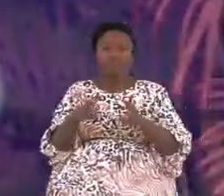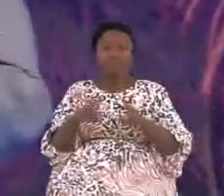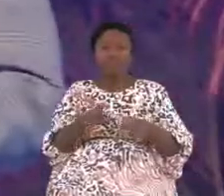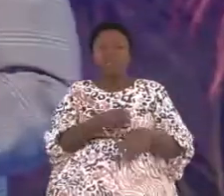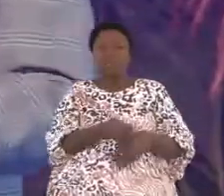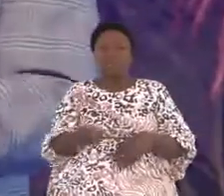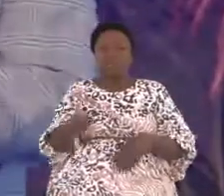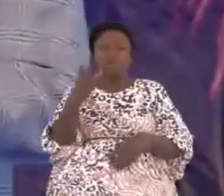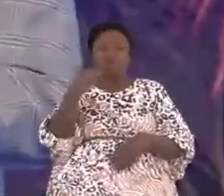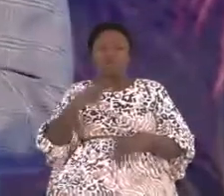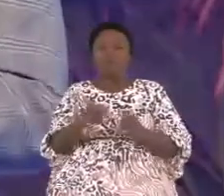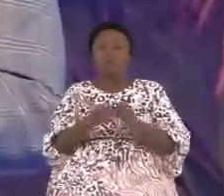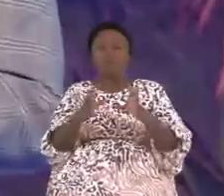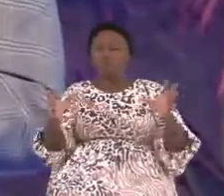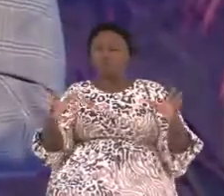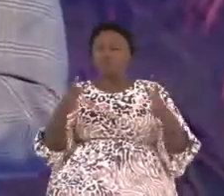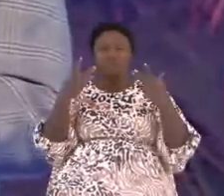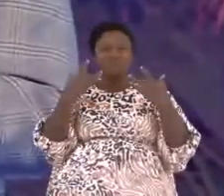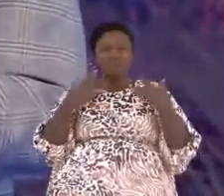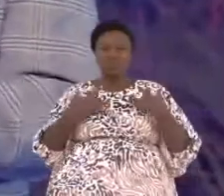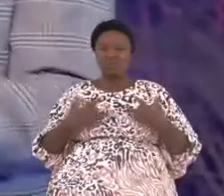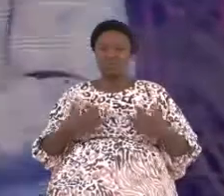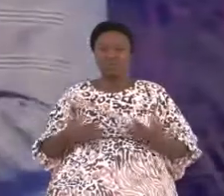much discouraged.